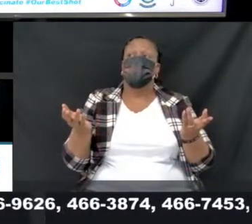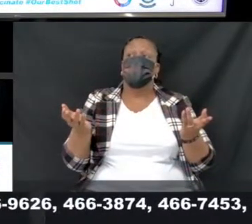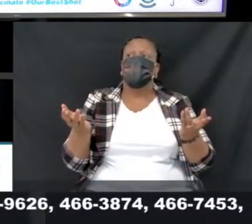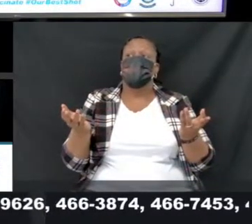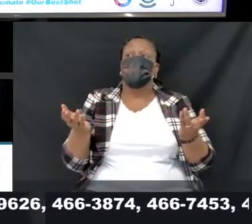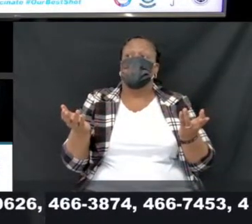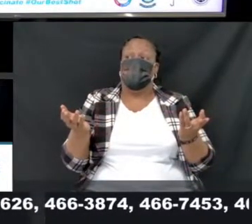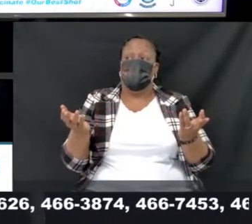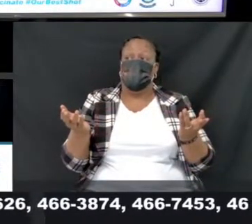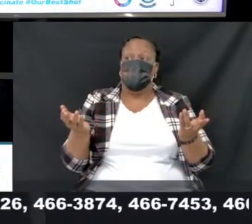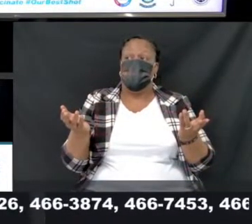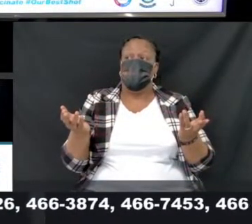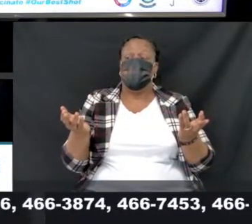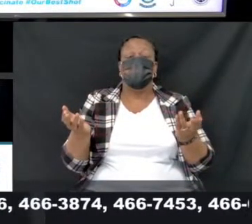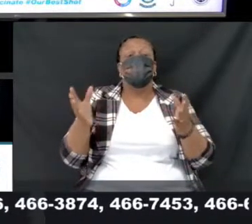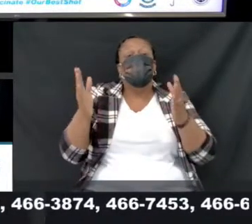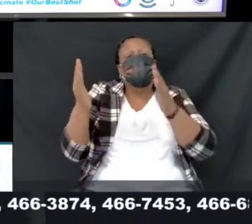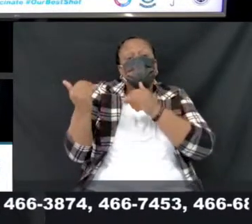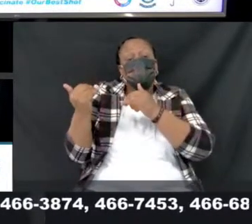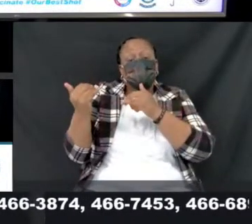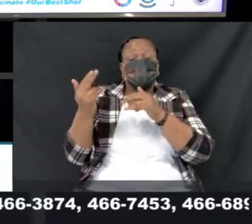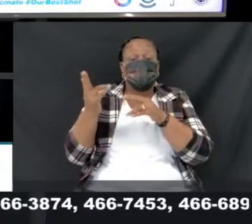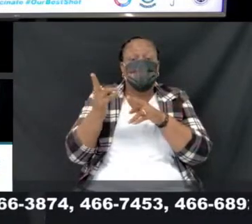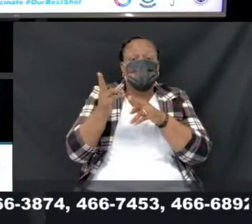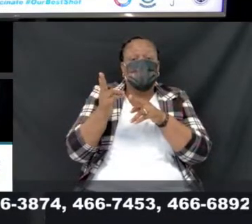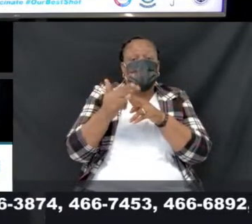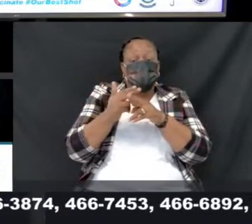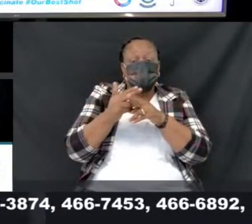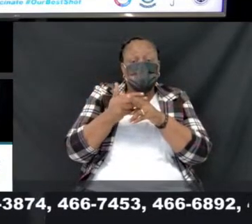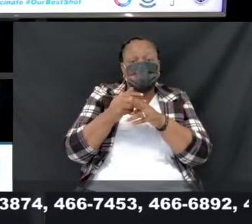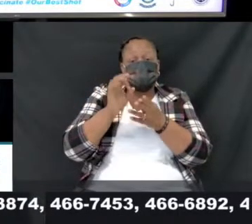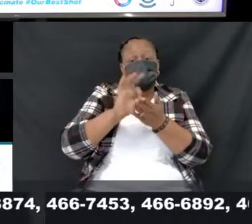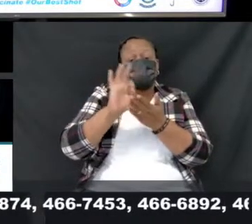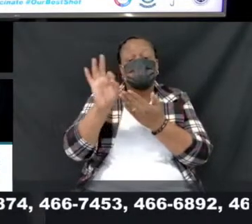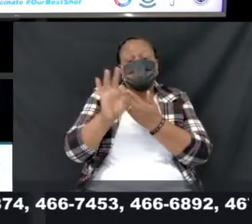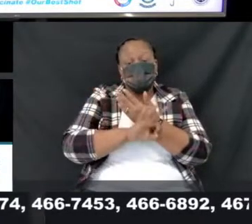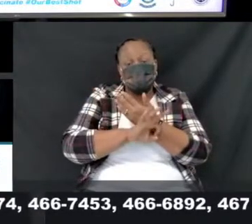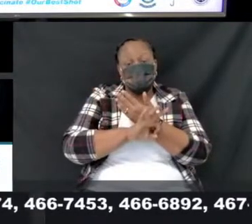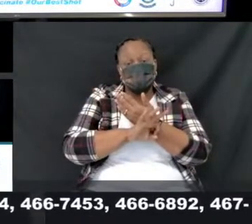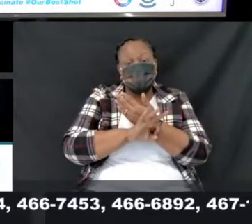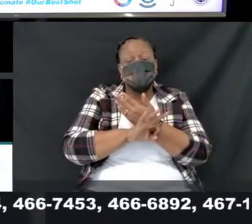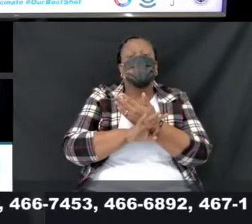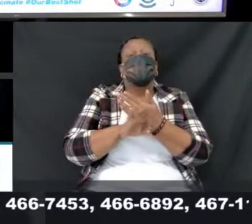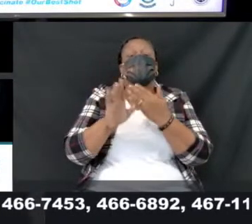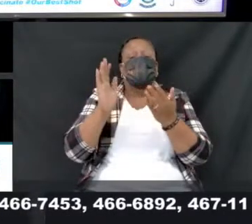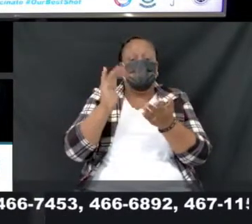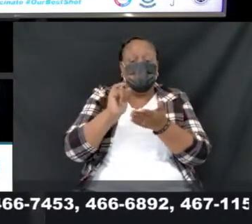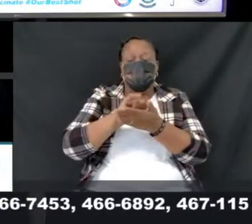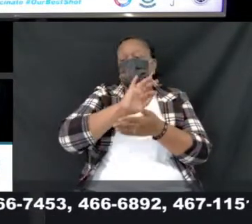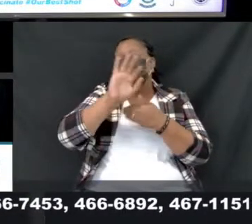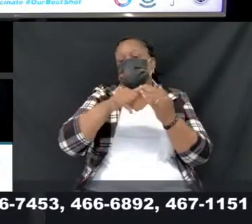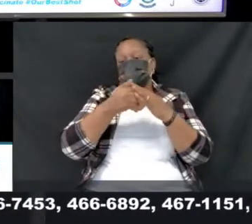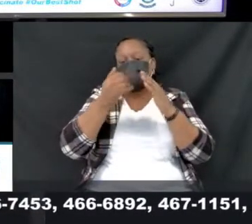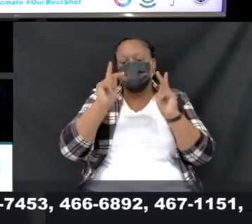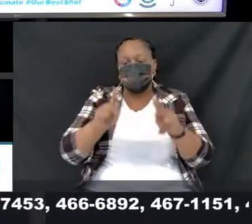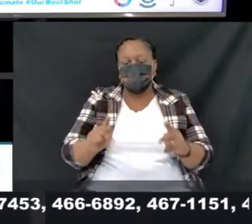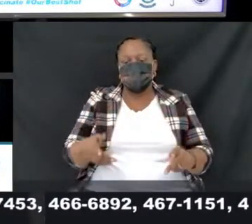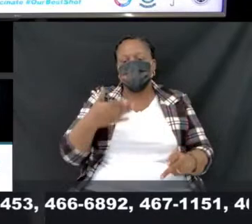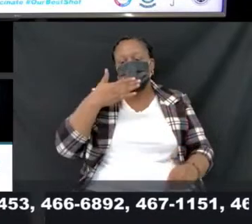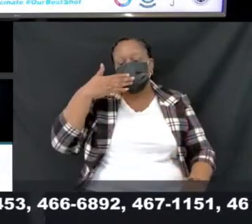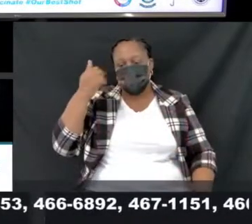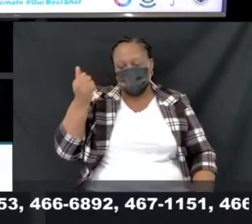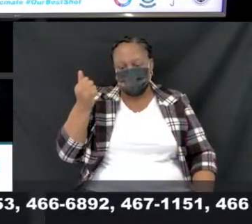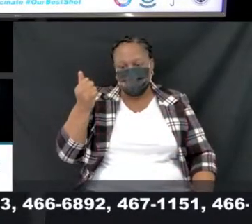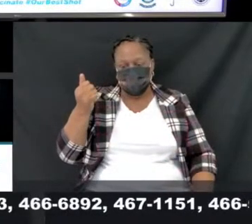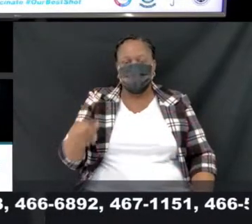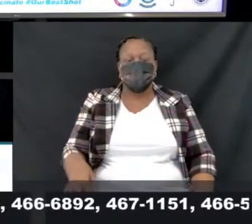early February. We have fought a good fight over the last 2 years with significant success. Over the 2 years, we